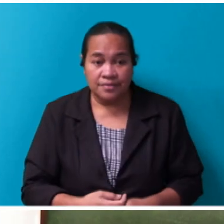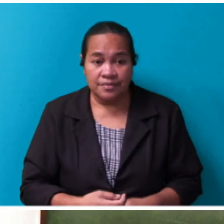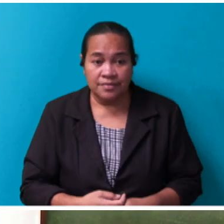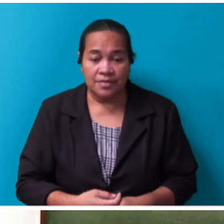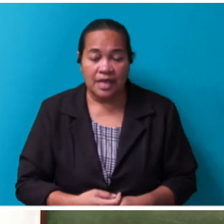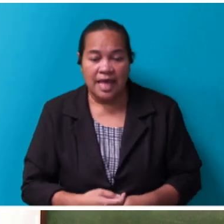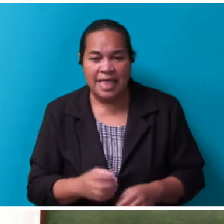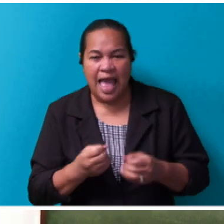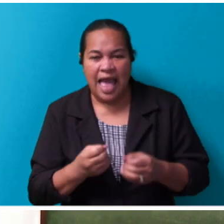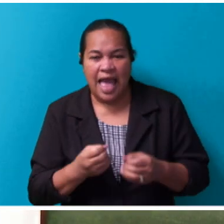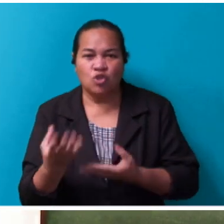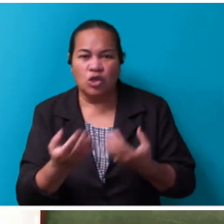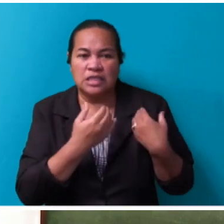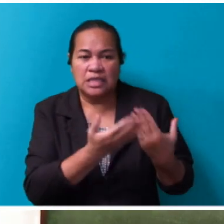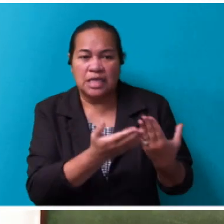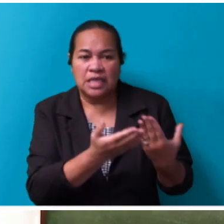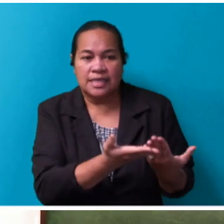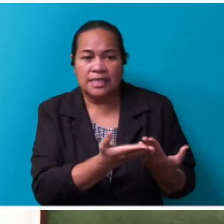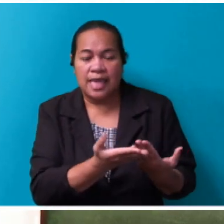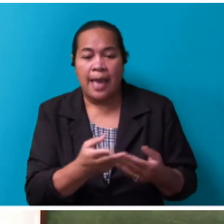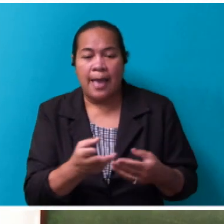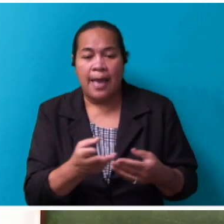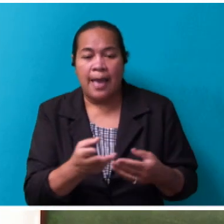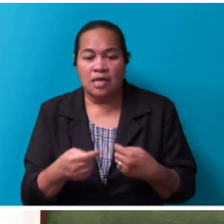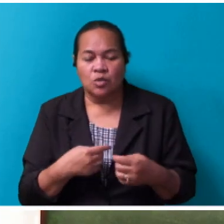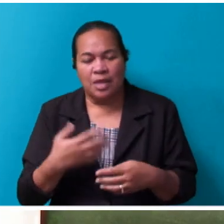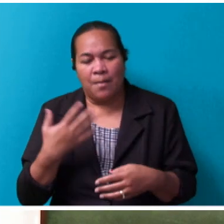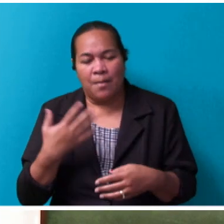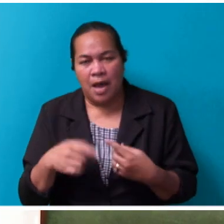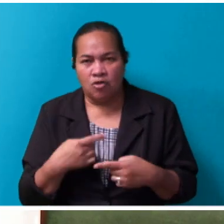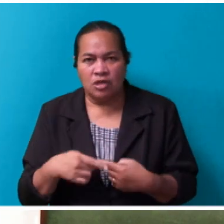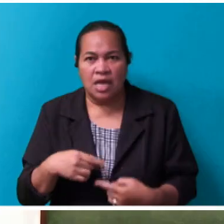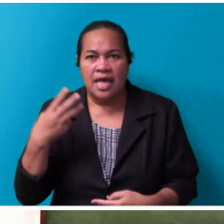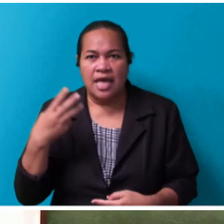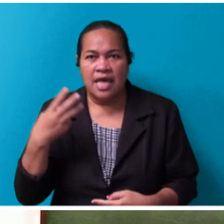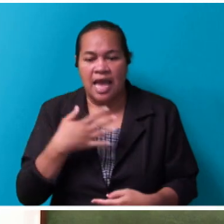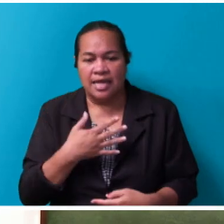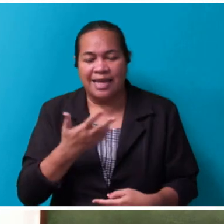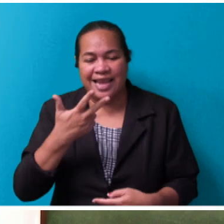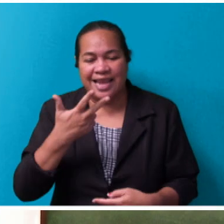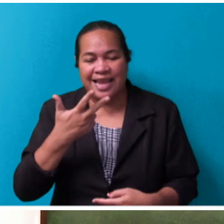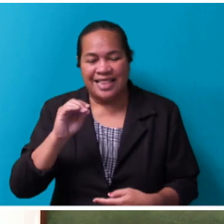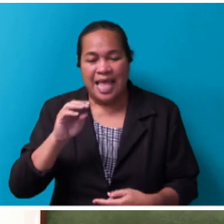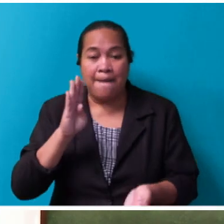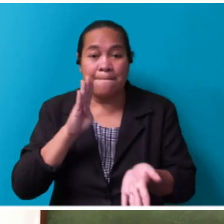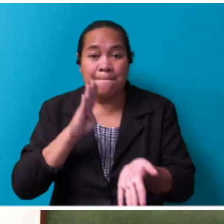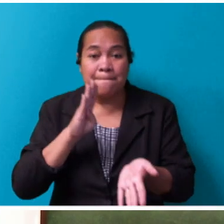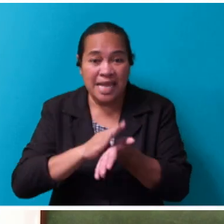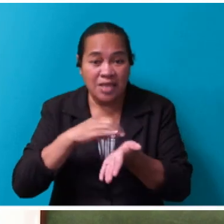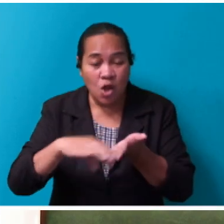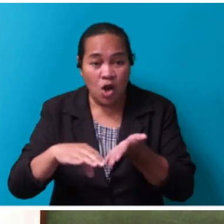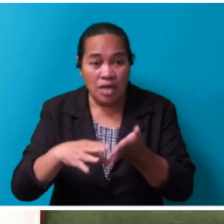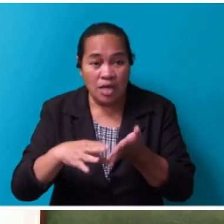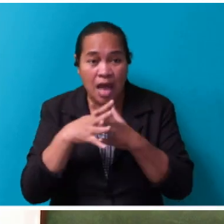market was around 388 billion US dollars, and